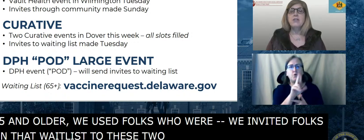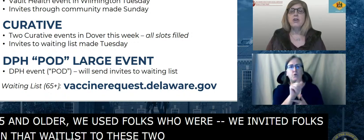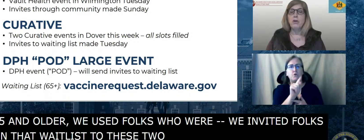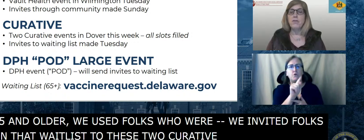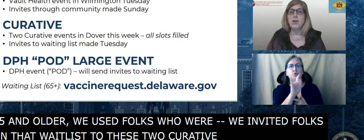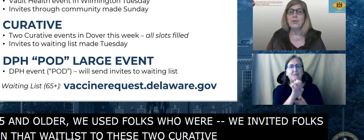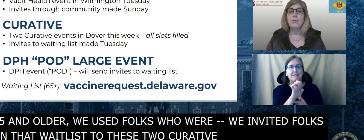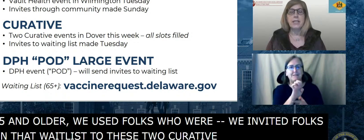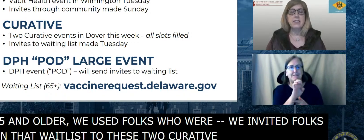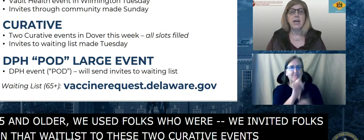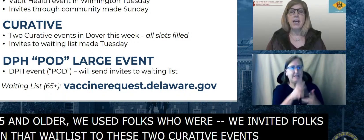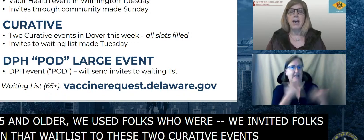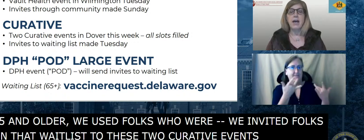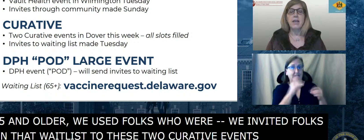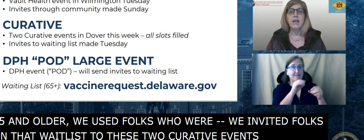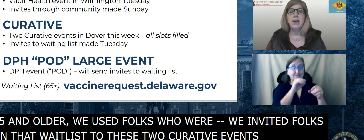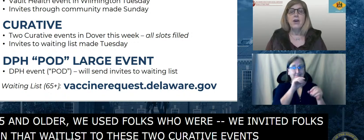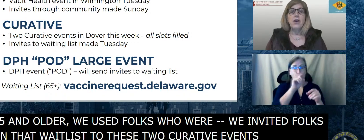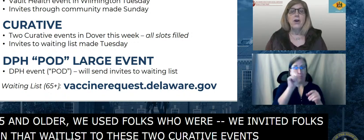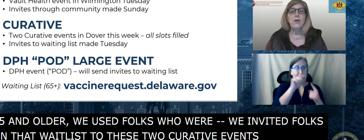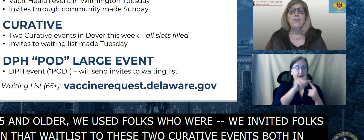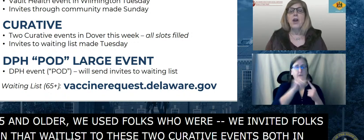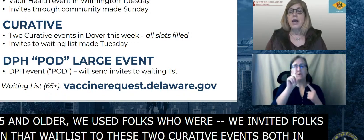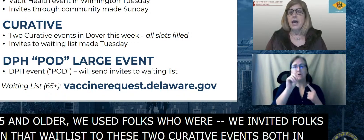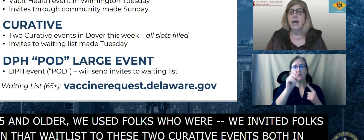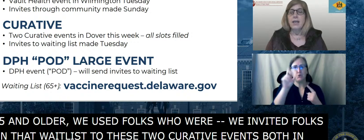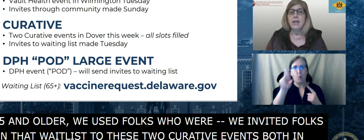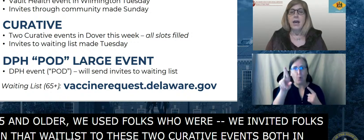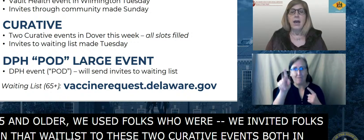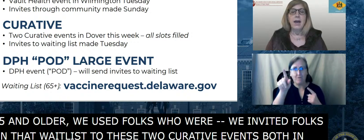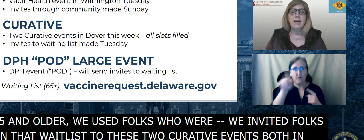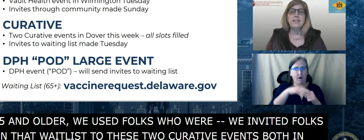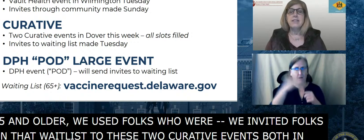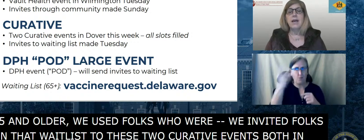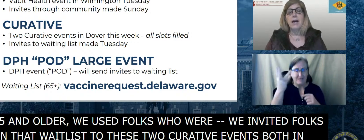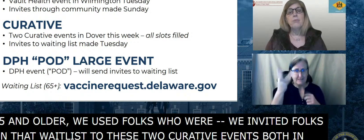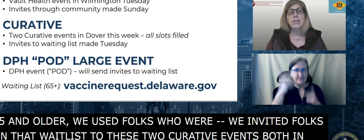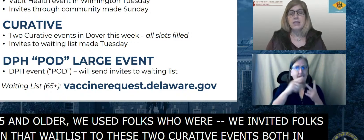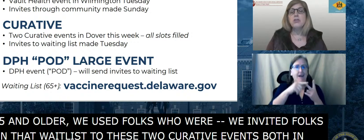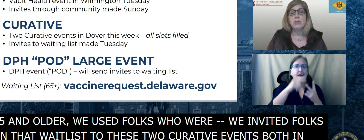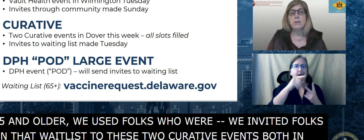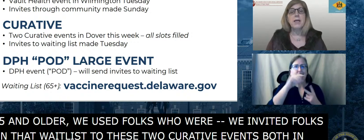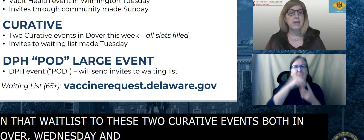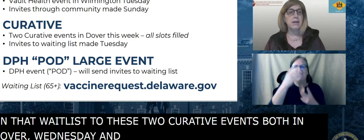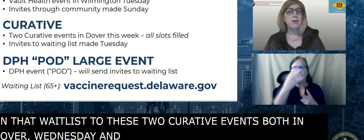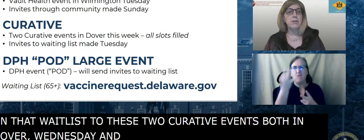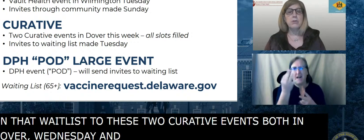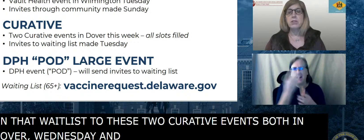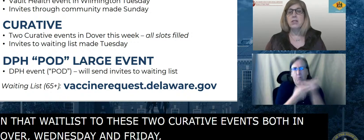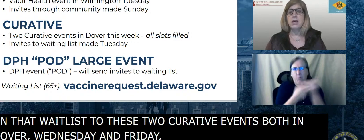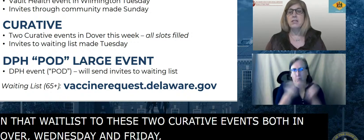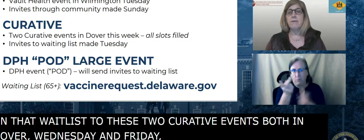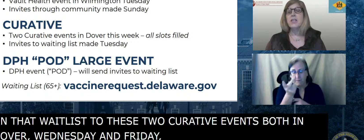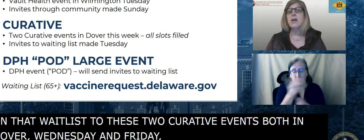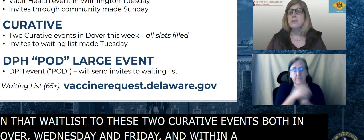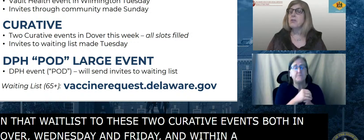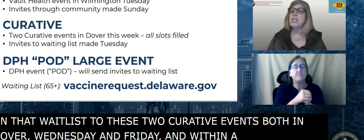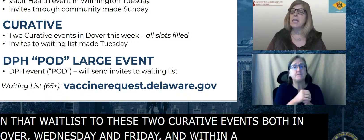in Dover, Wednesday and Friday. And within a short amount of time,